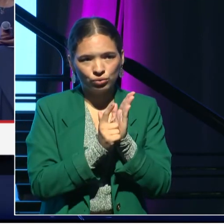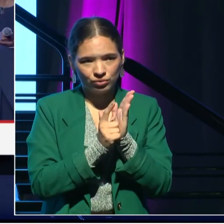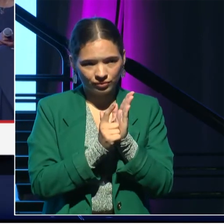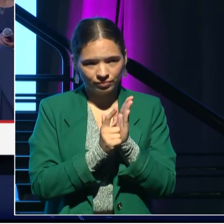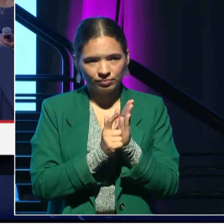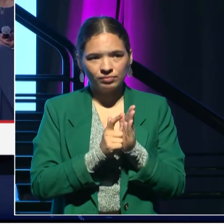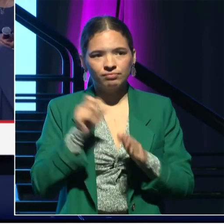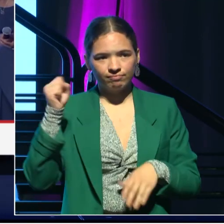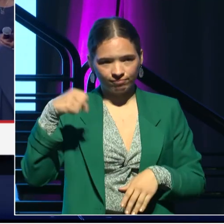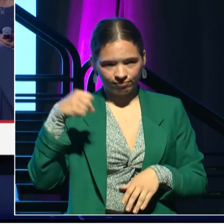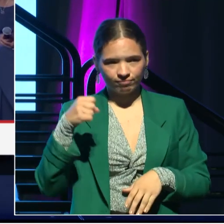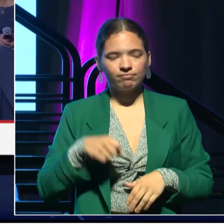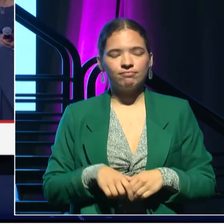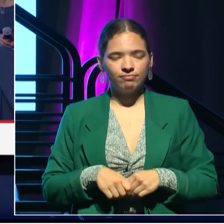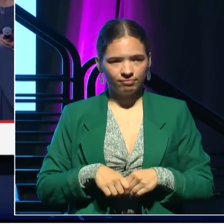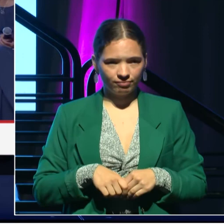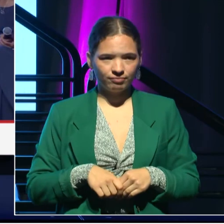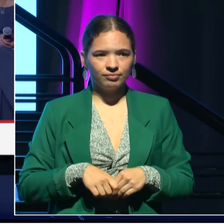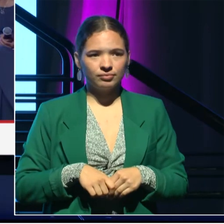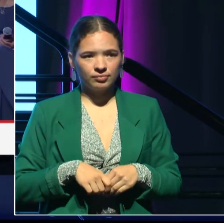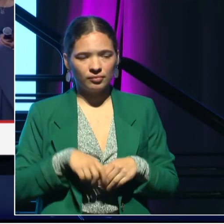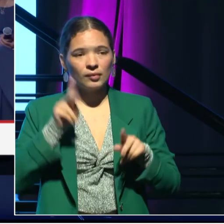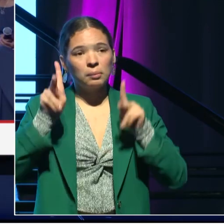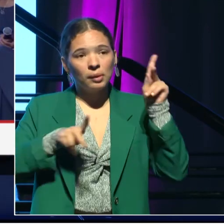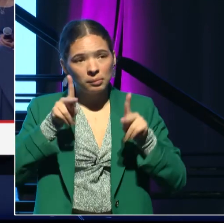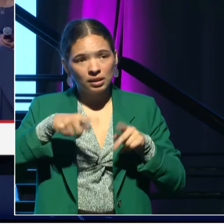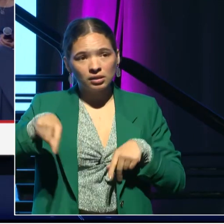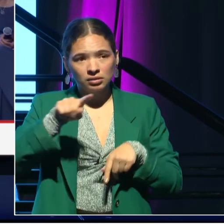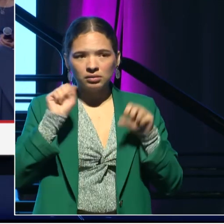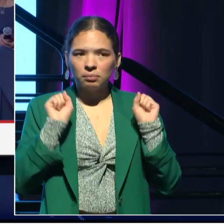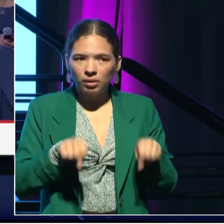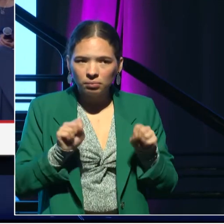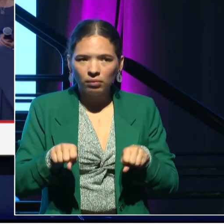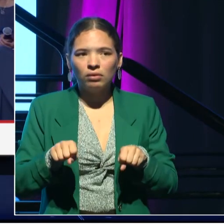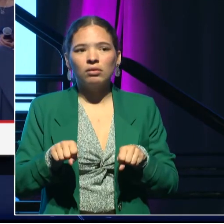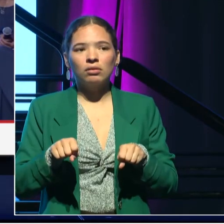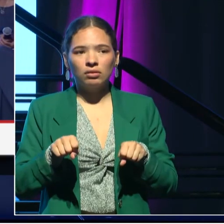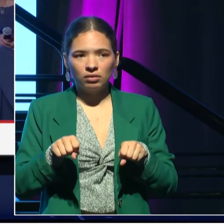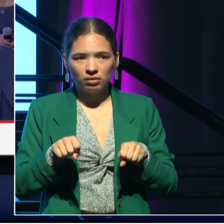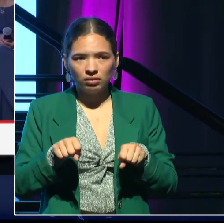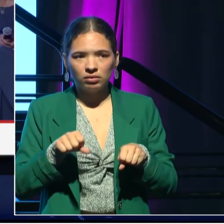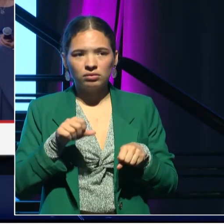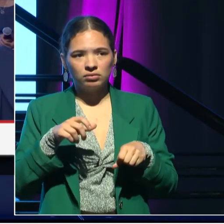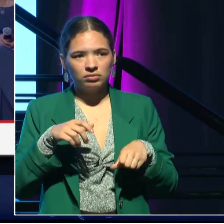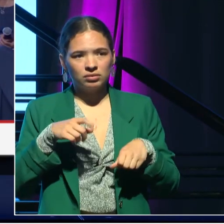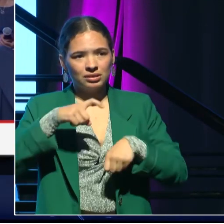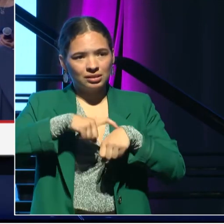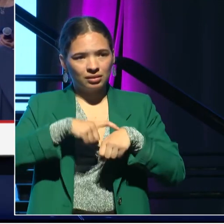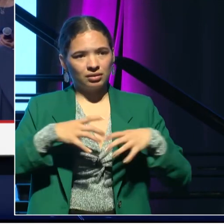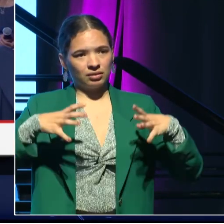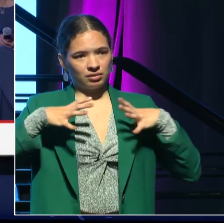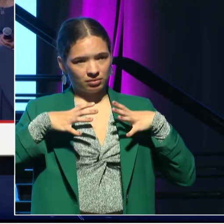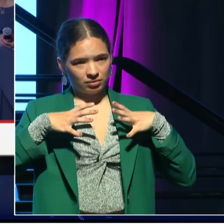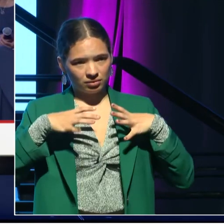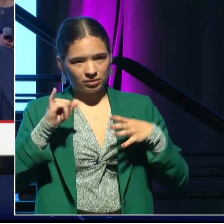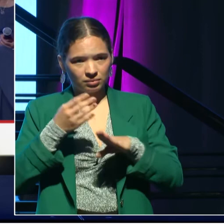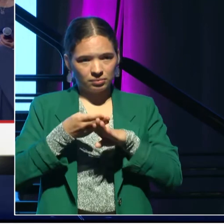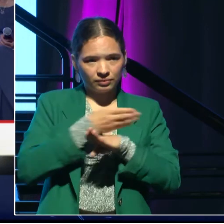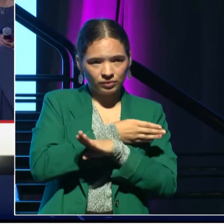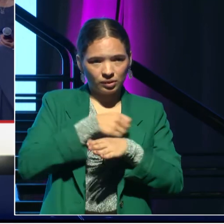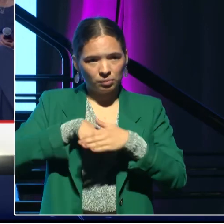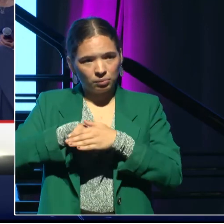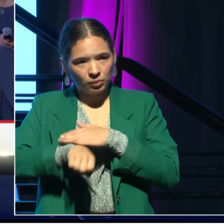people to be able to take the time that they need before birth,